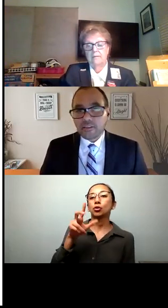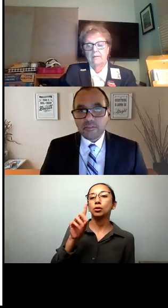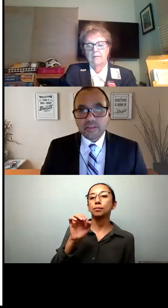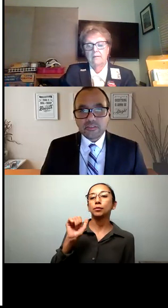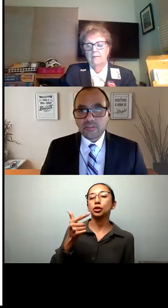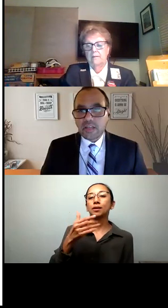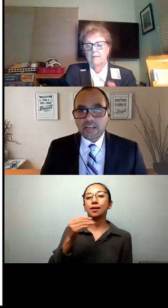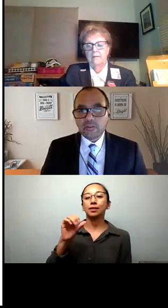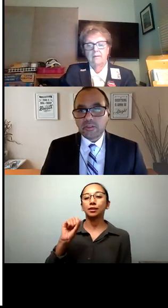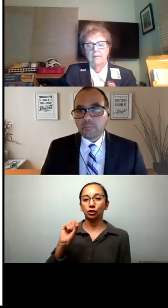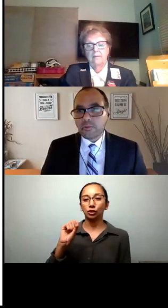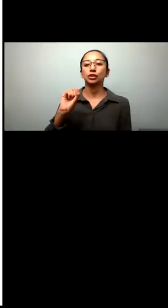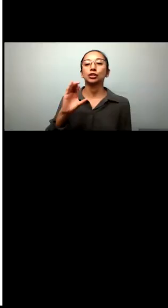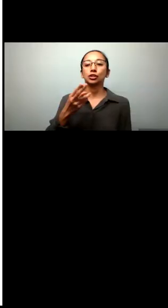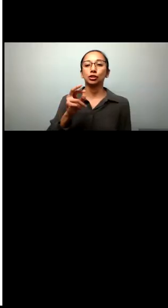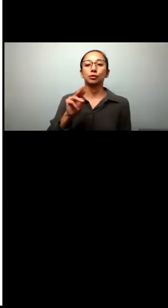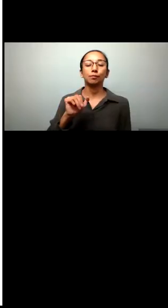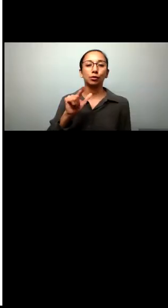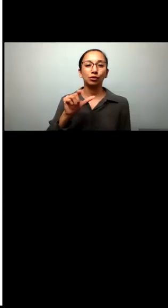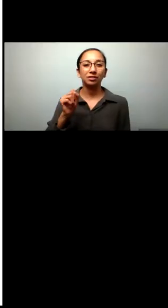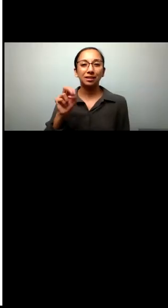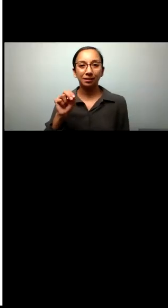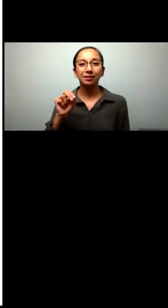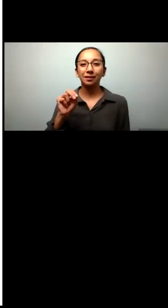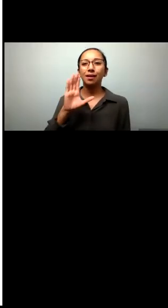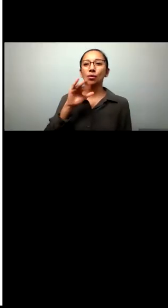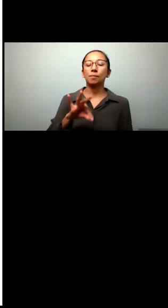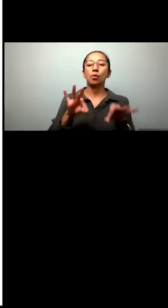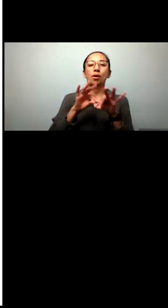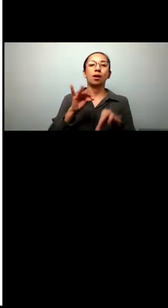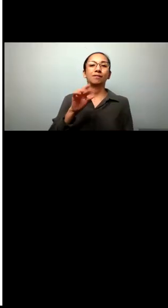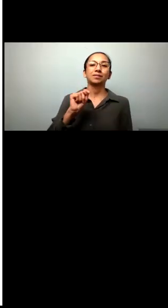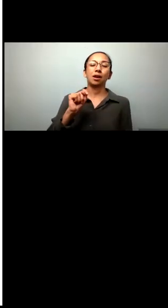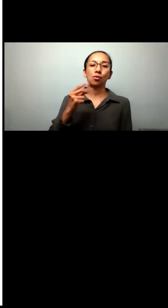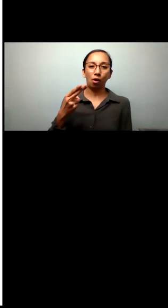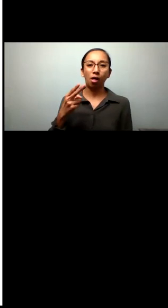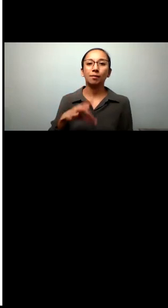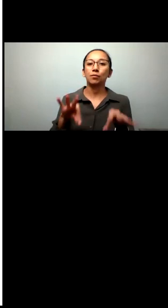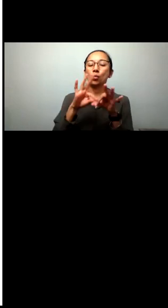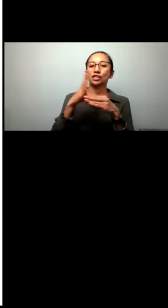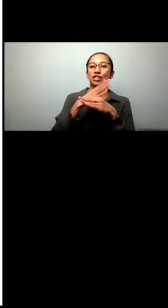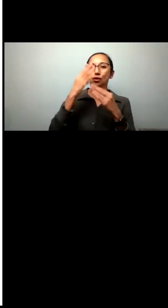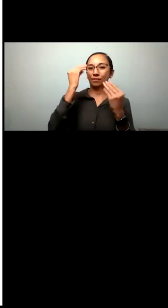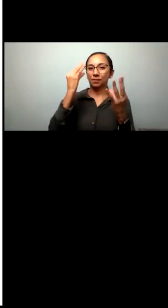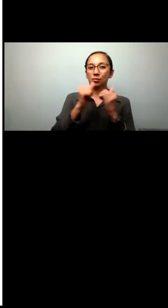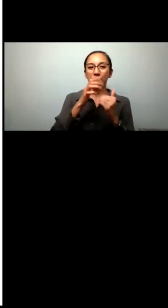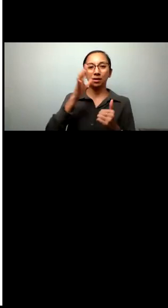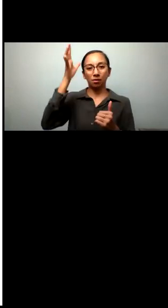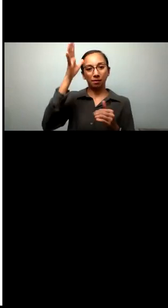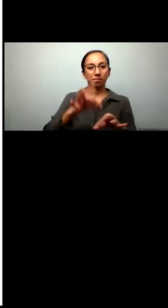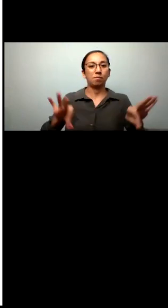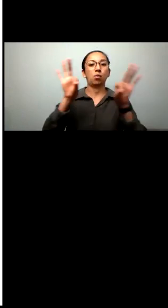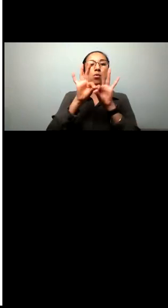LA Unified student, I know the importance of these town halls, and having an opportunity to share information out with parents is such a crucial need that we want to be able